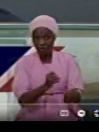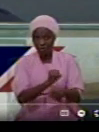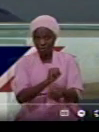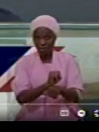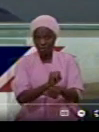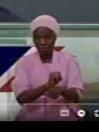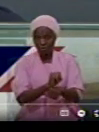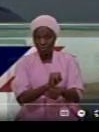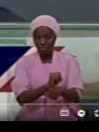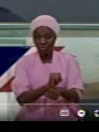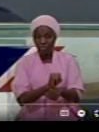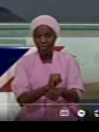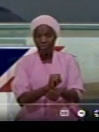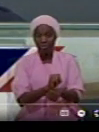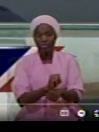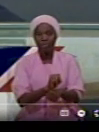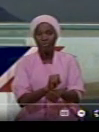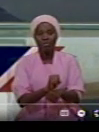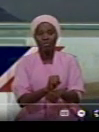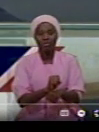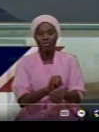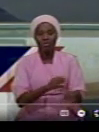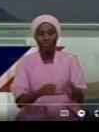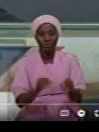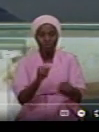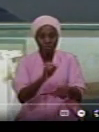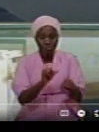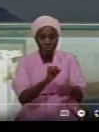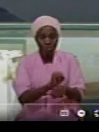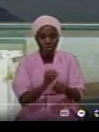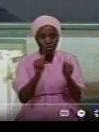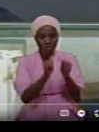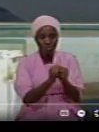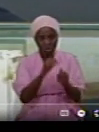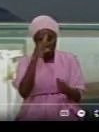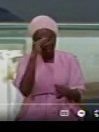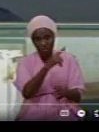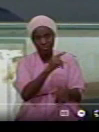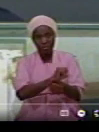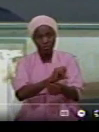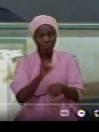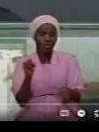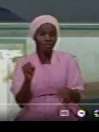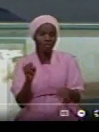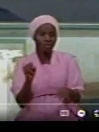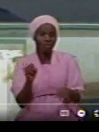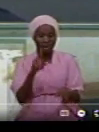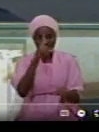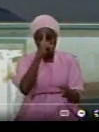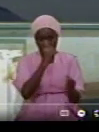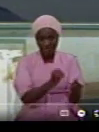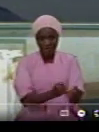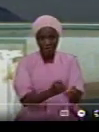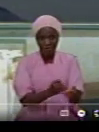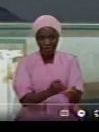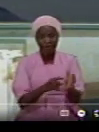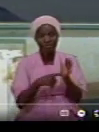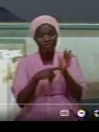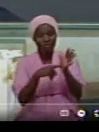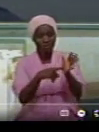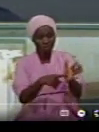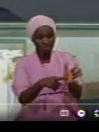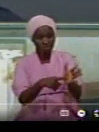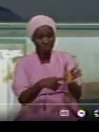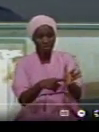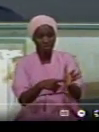works? Faith wrought with his works. Faith